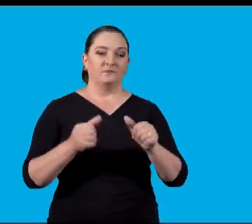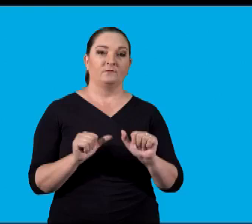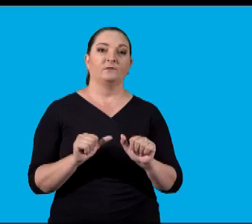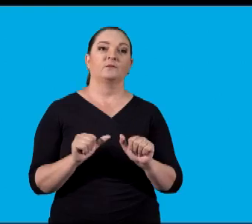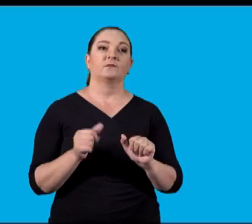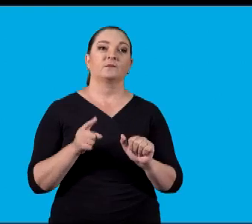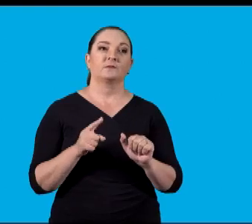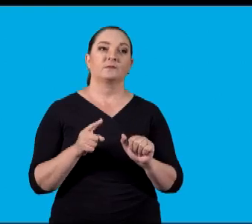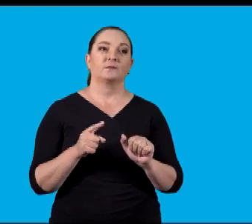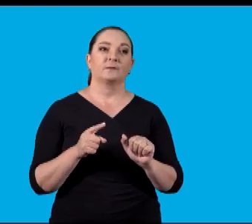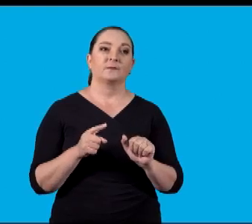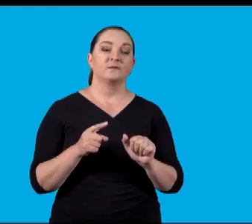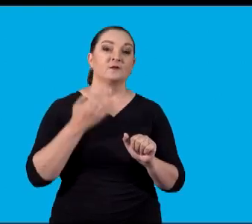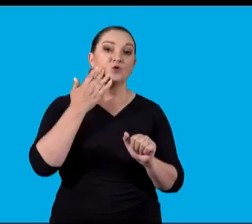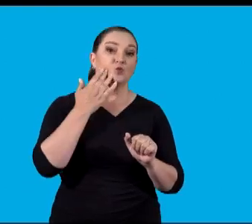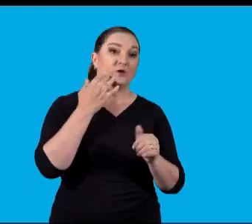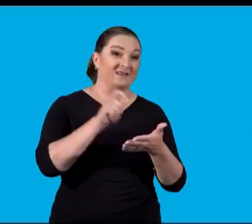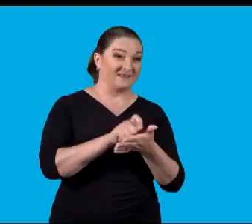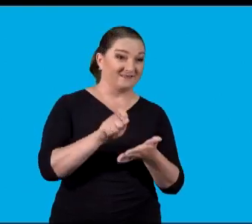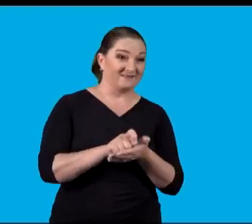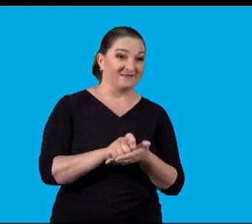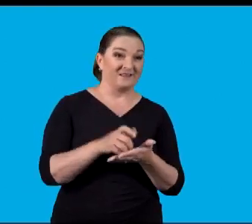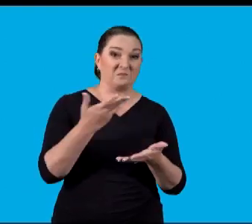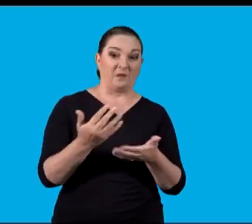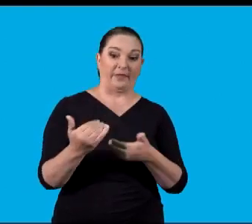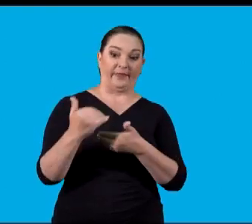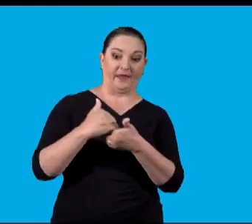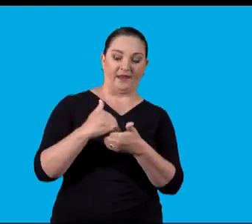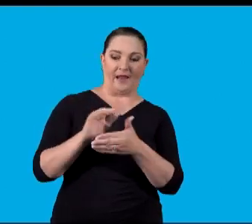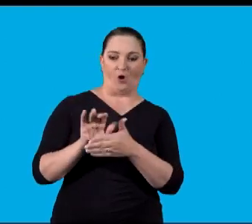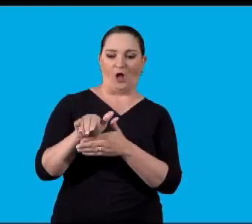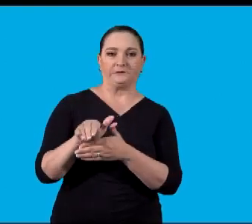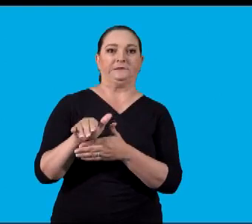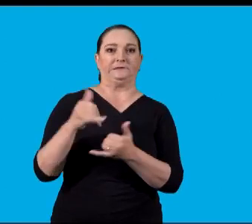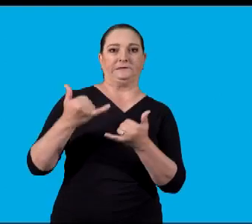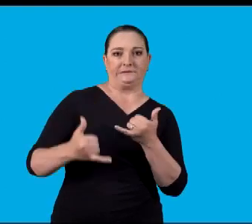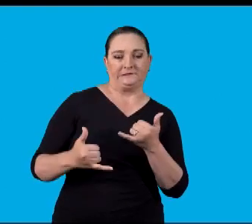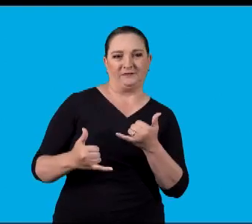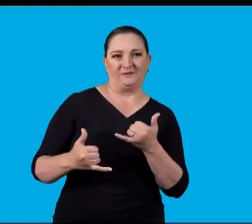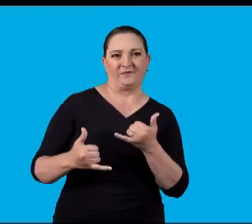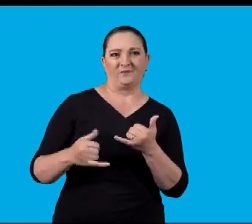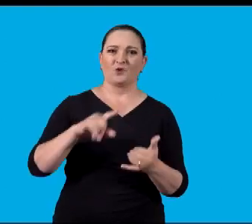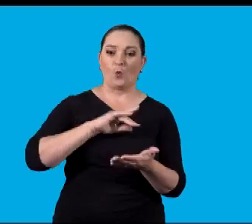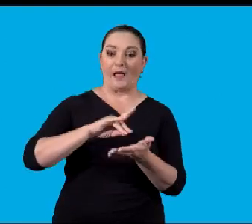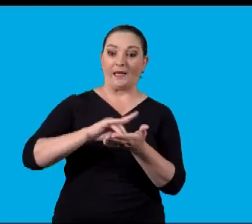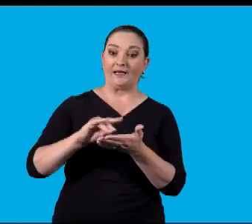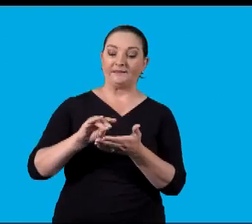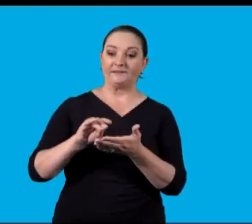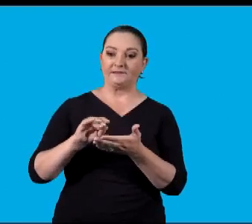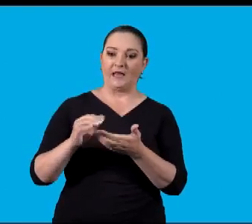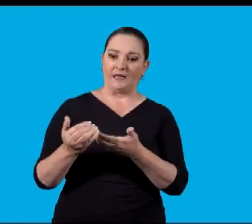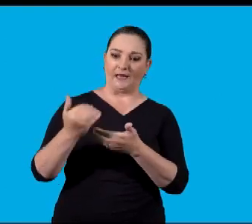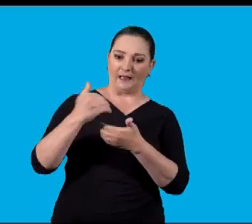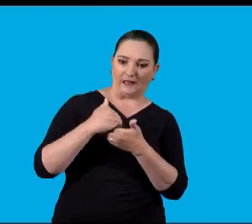That is, when you incorrectly record inflows instead of outflows. That is, when an amount is a cash